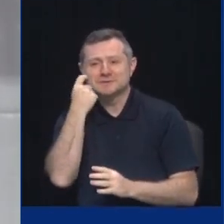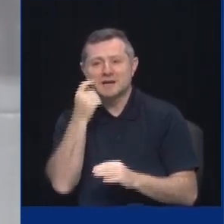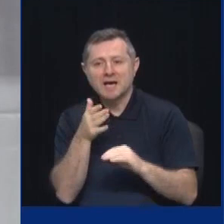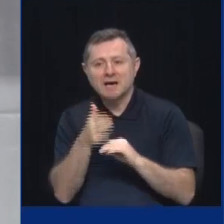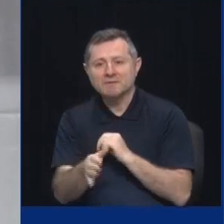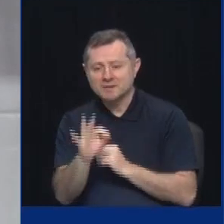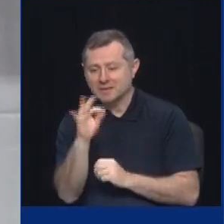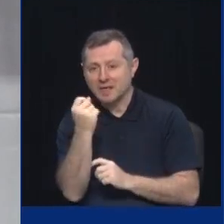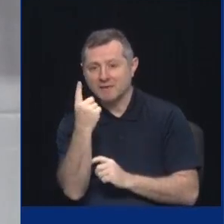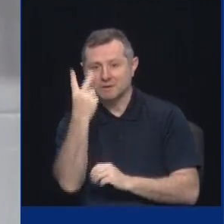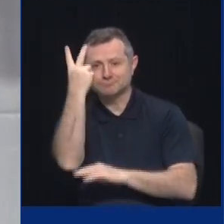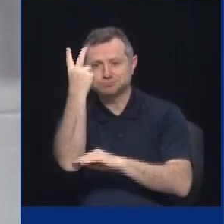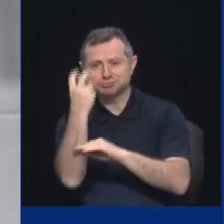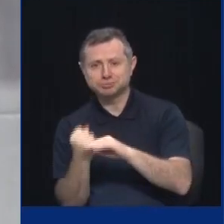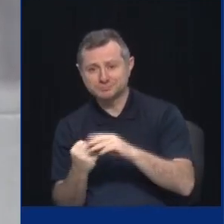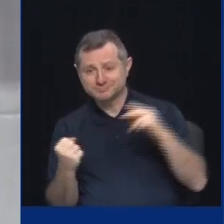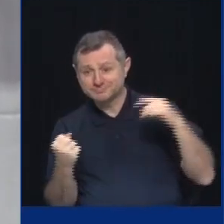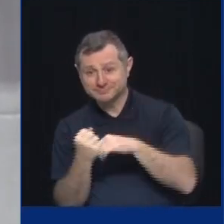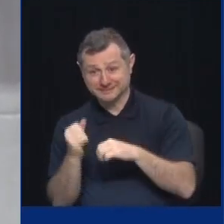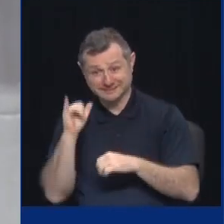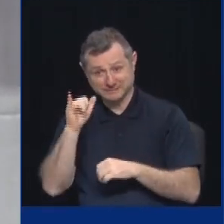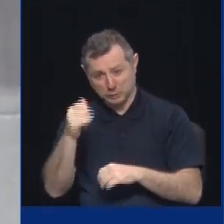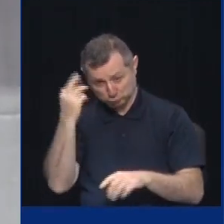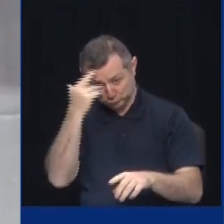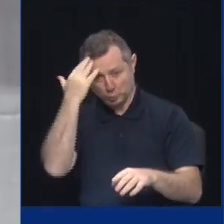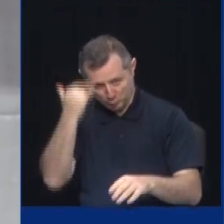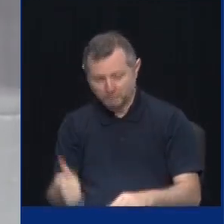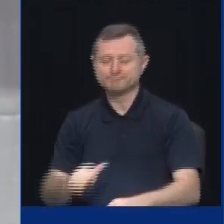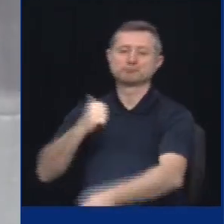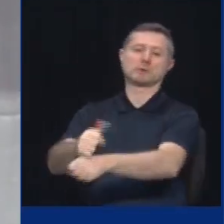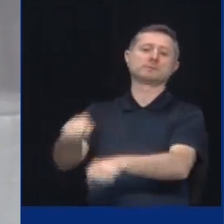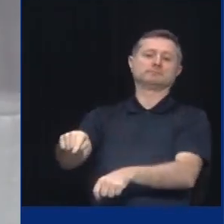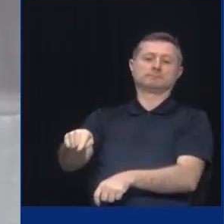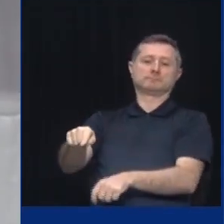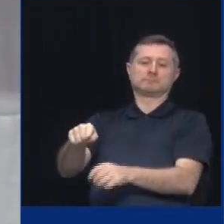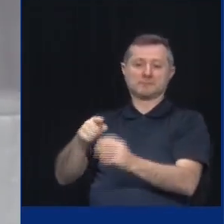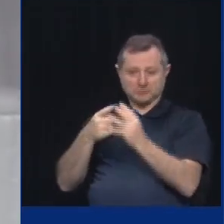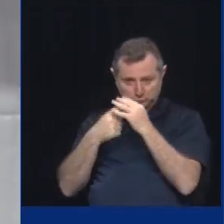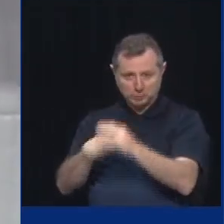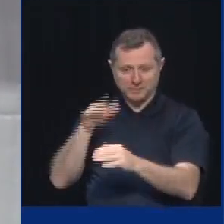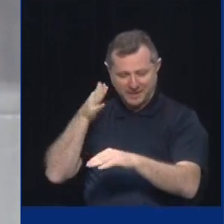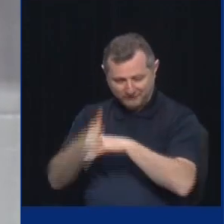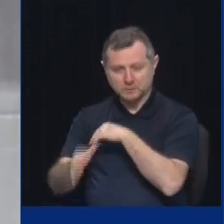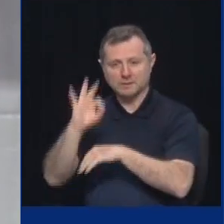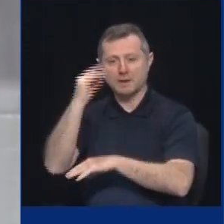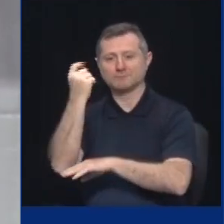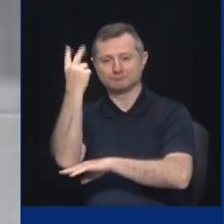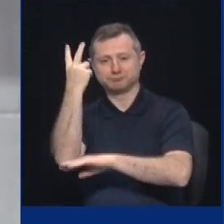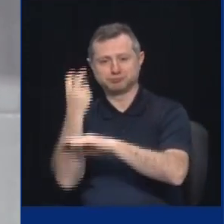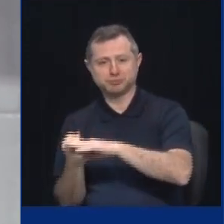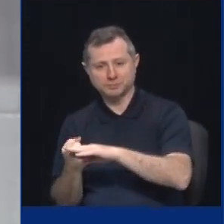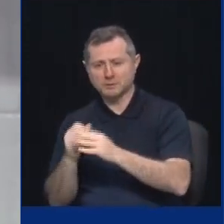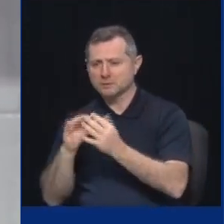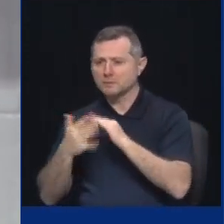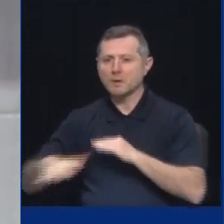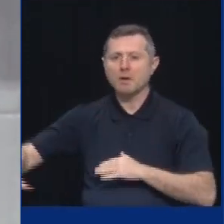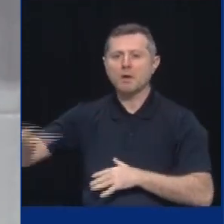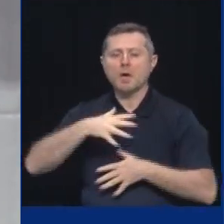why Tribeca was started. Because after 9/11, the entire city was depressed and